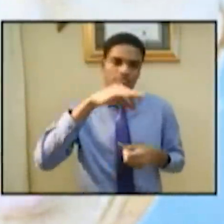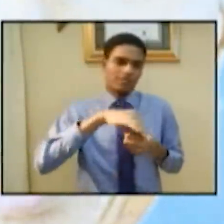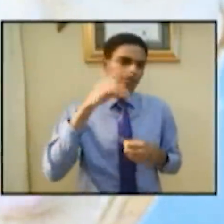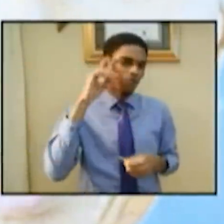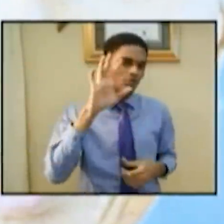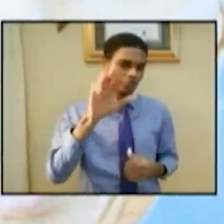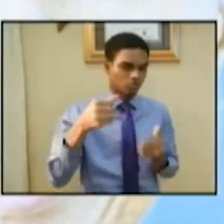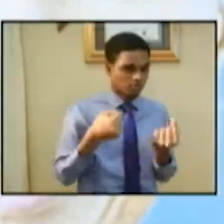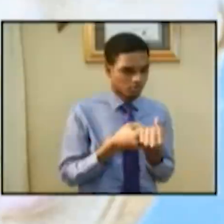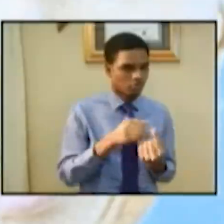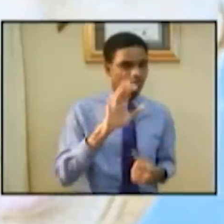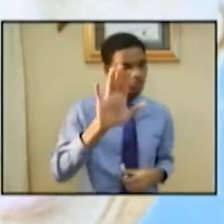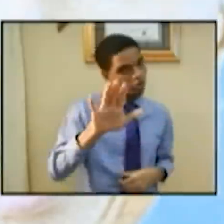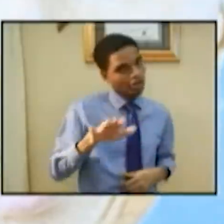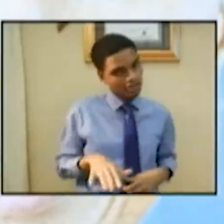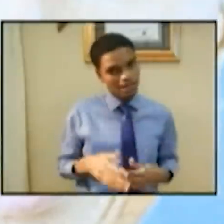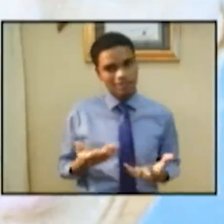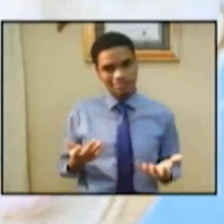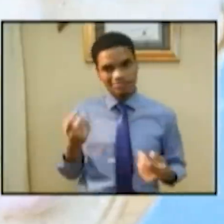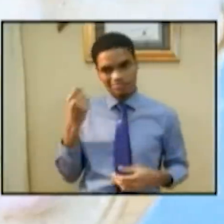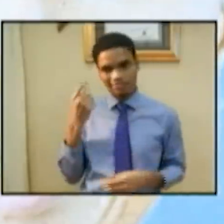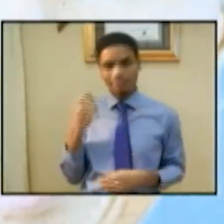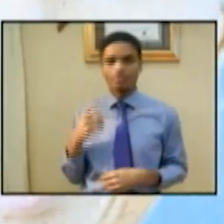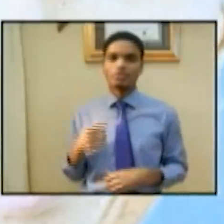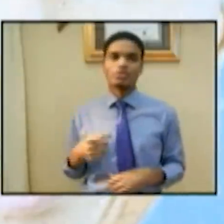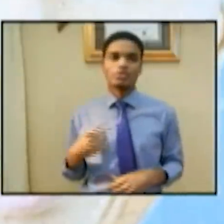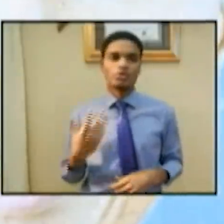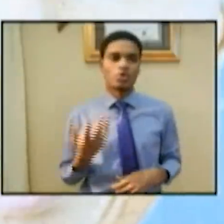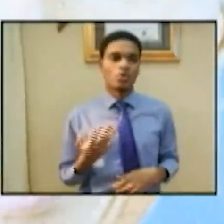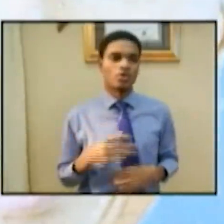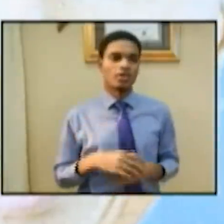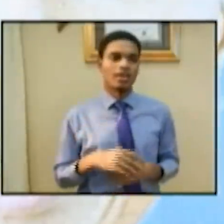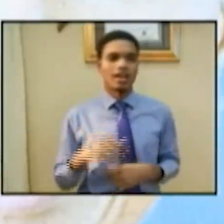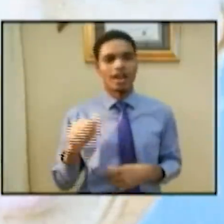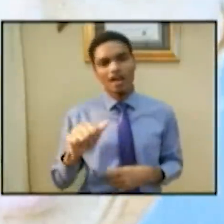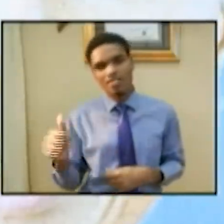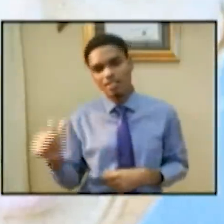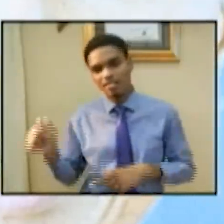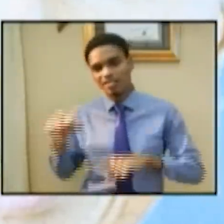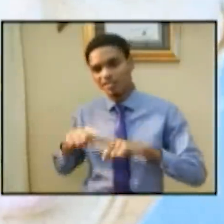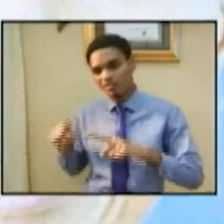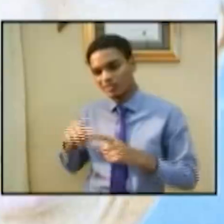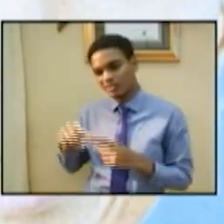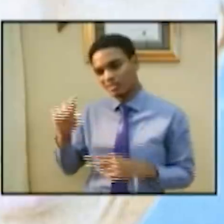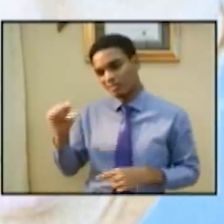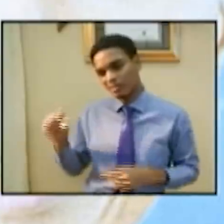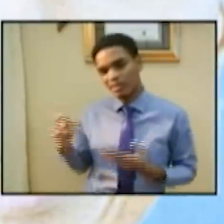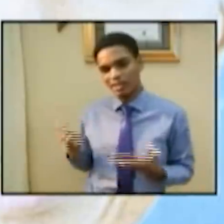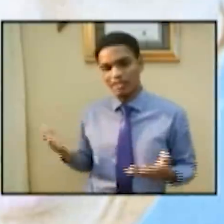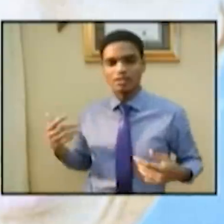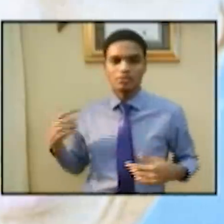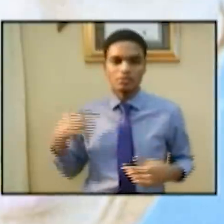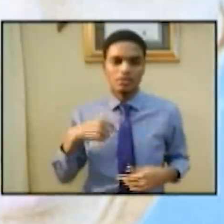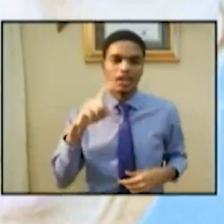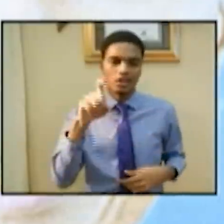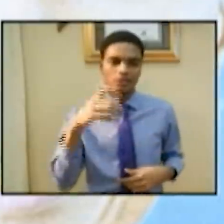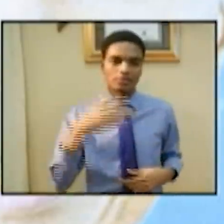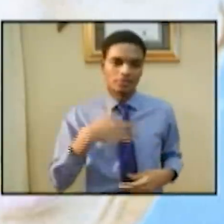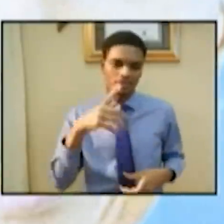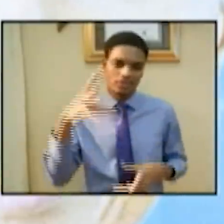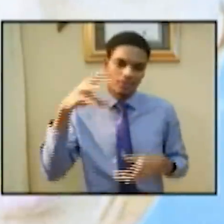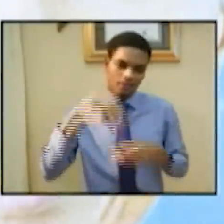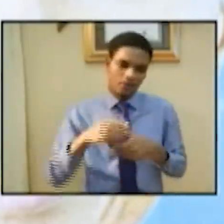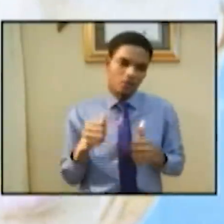support, in terms of some other maybe minor things, but we're asking you to travel with us on this road as well in